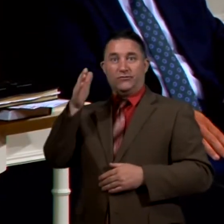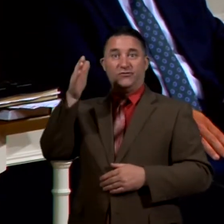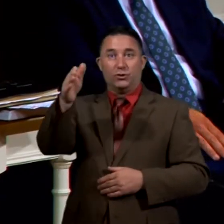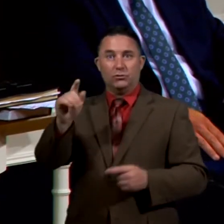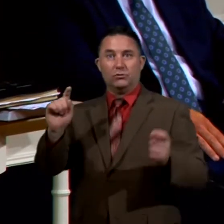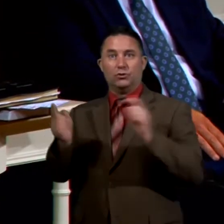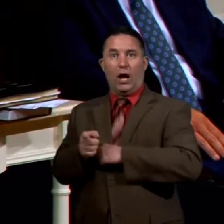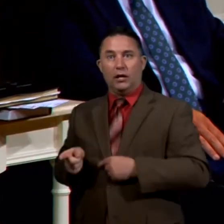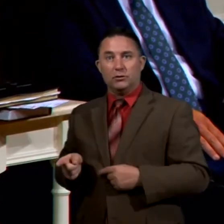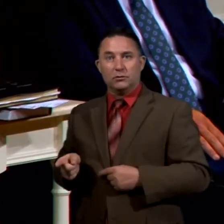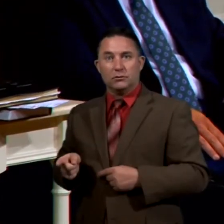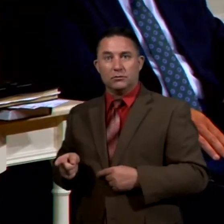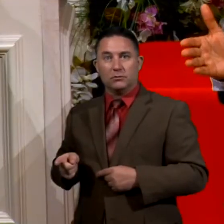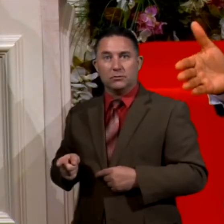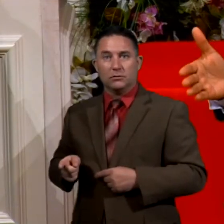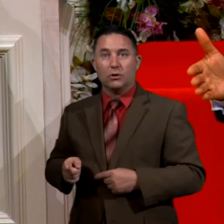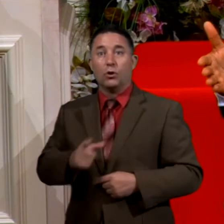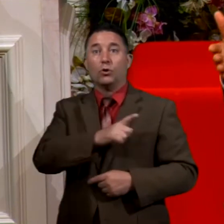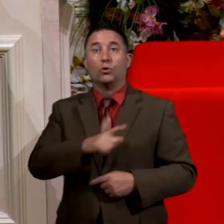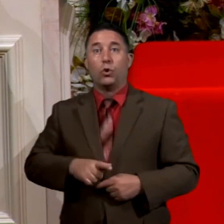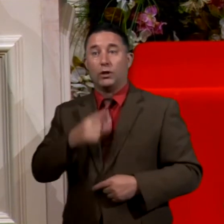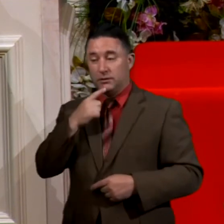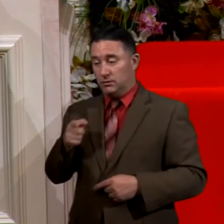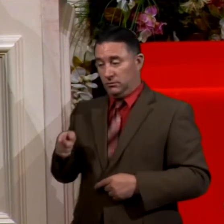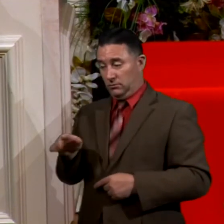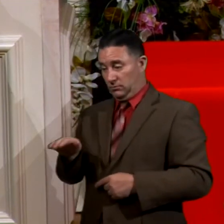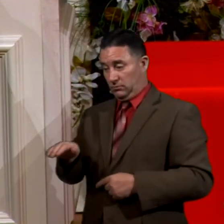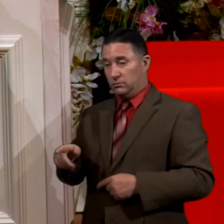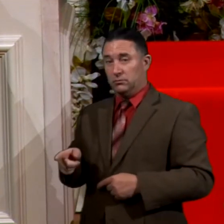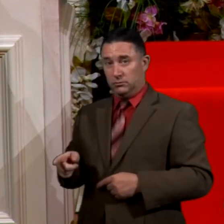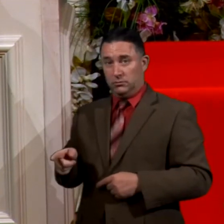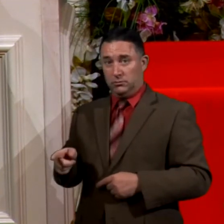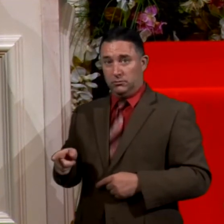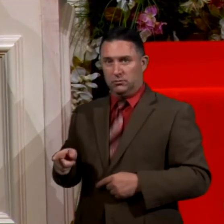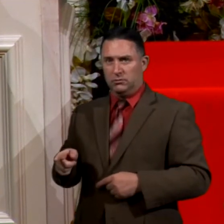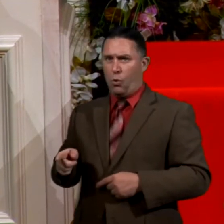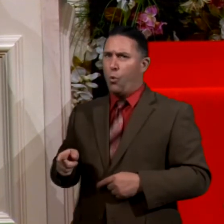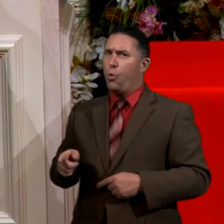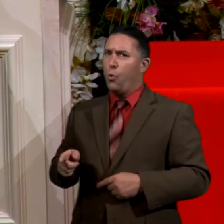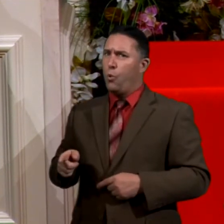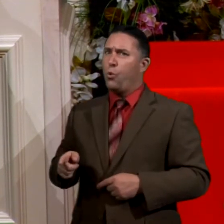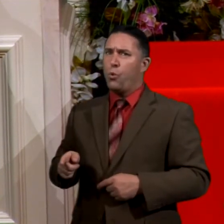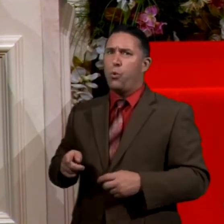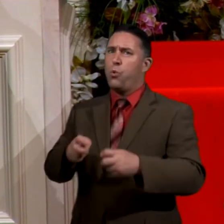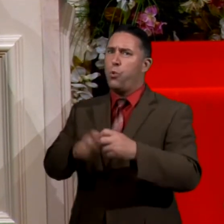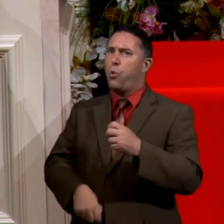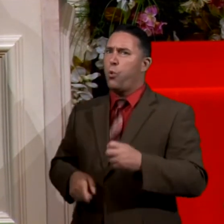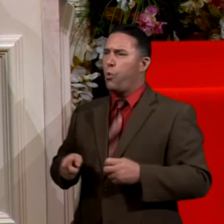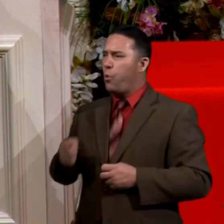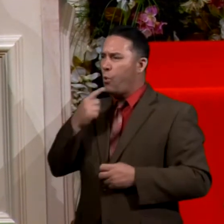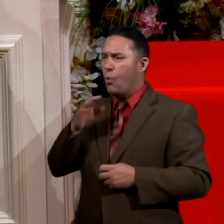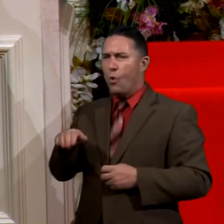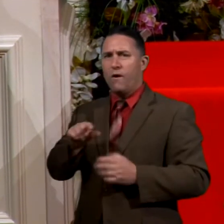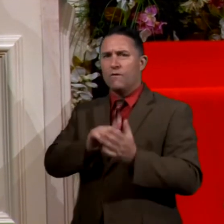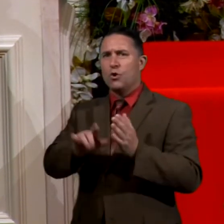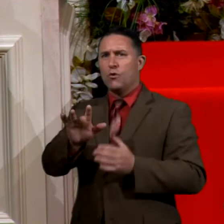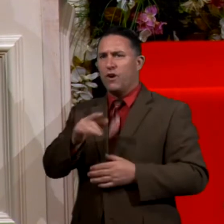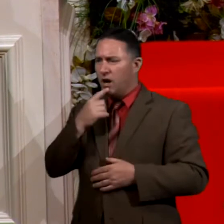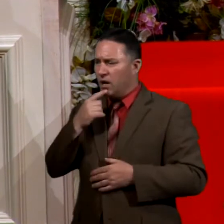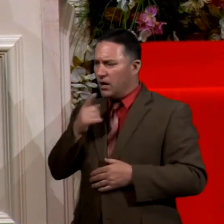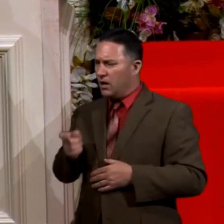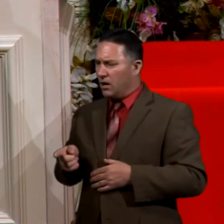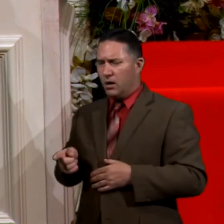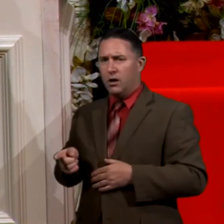quickly. And the Lord said, very gripping so, he said, verse 25, and he